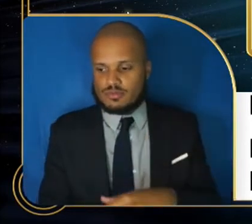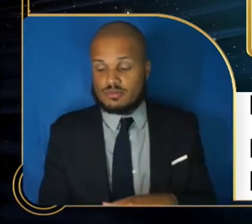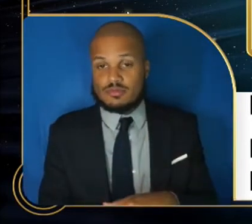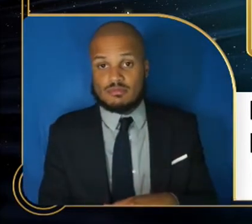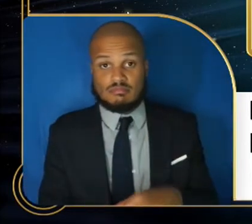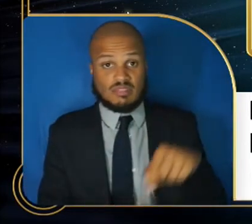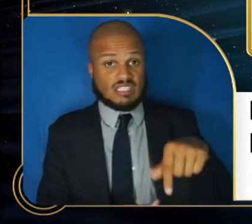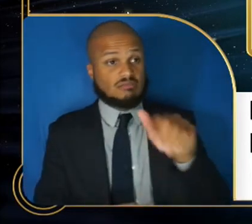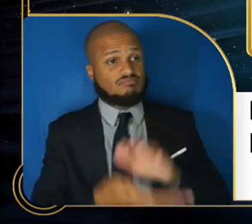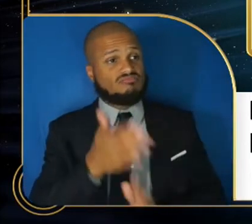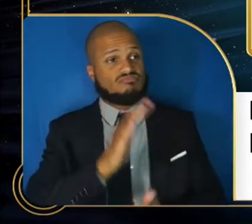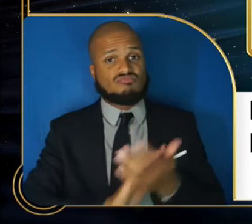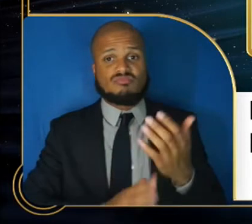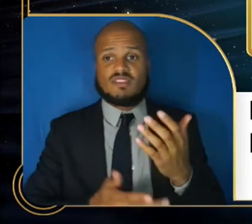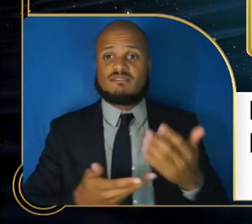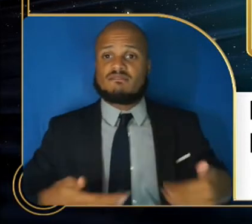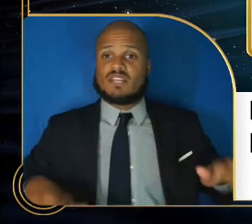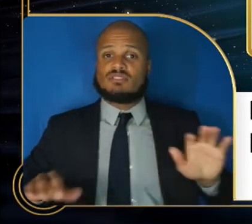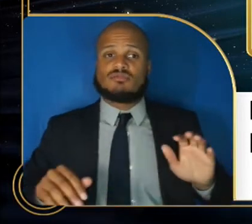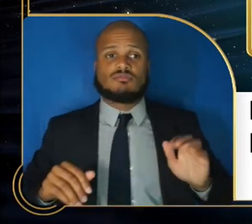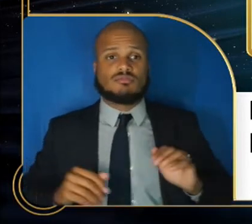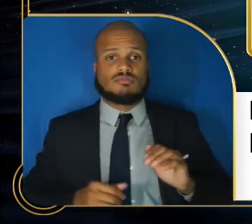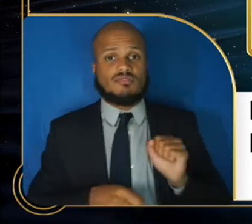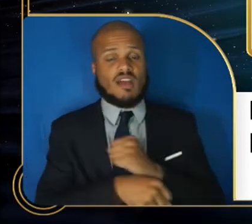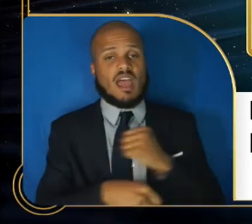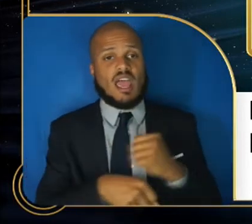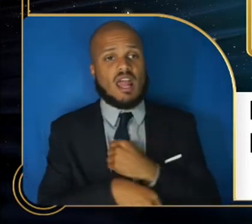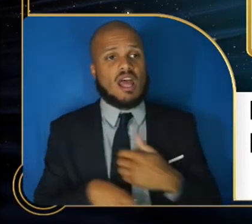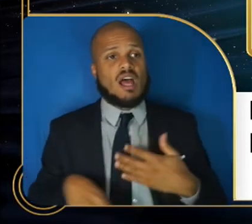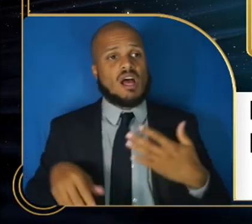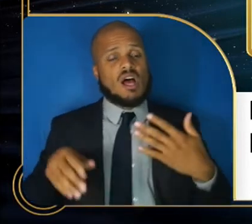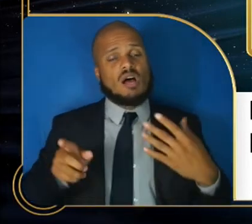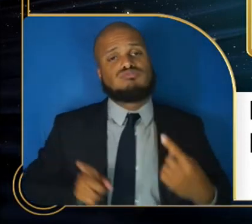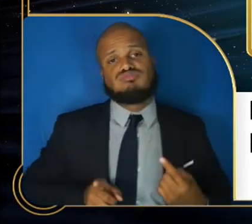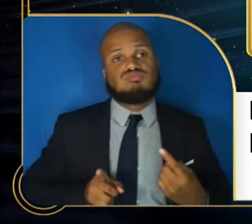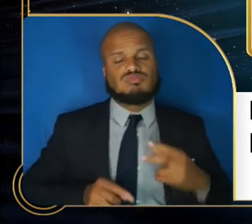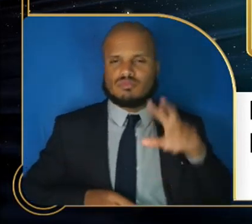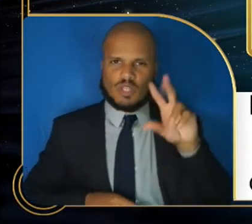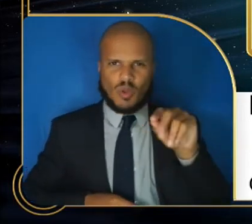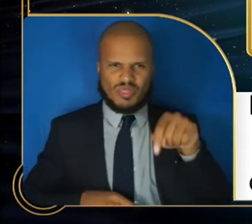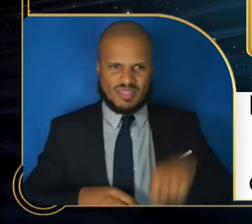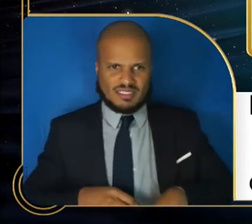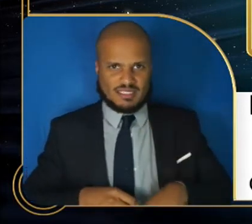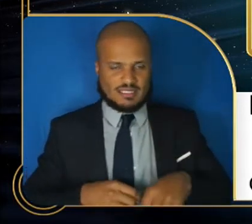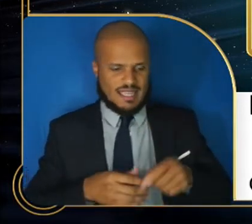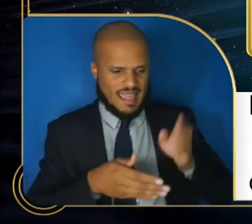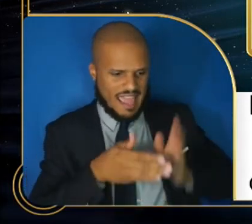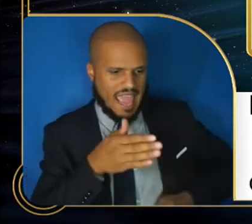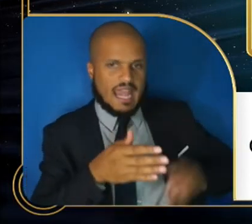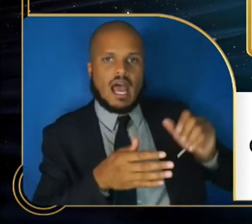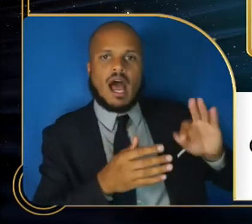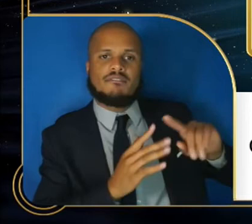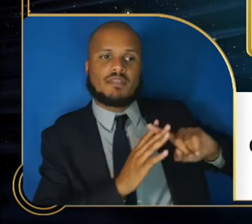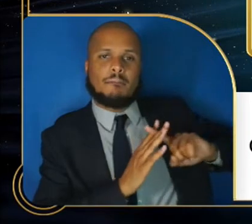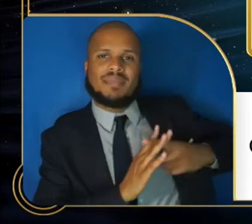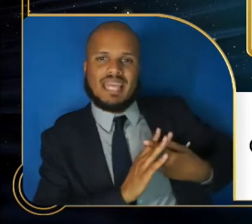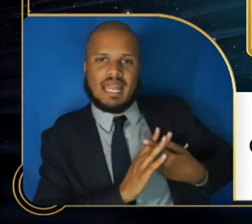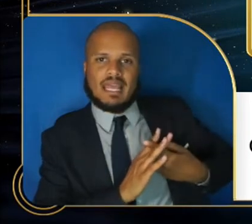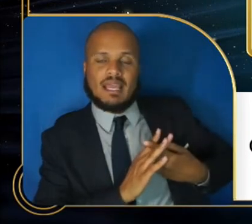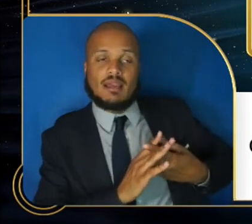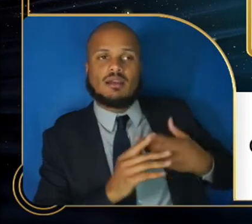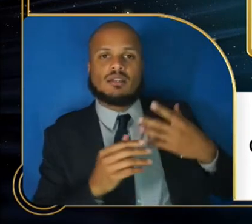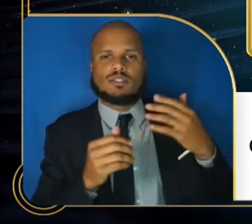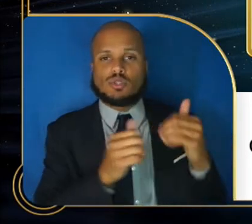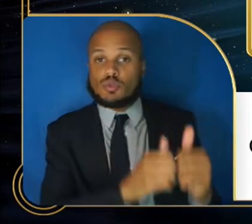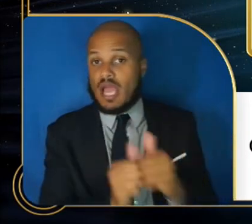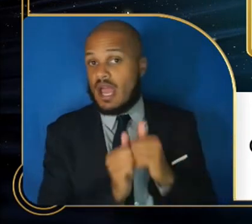end of our fight. It is the end of the beginning. Now, together, we will continue the journey